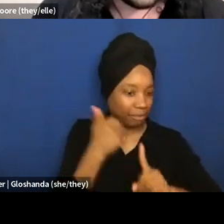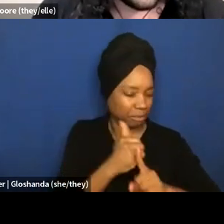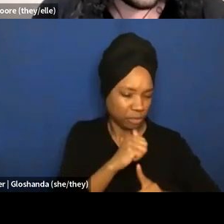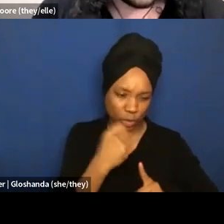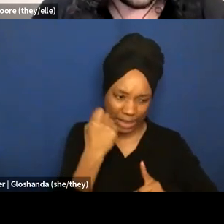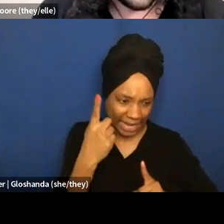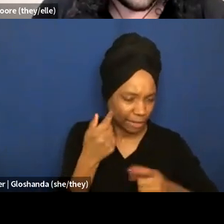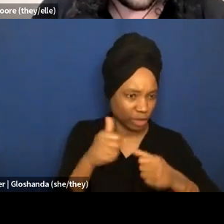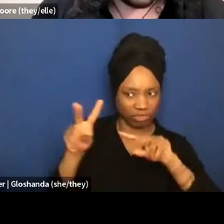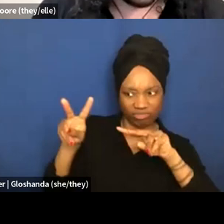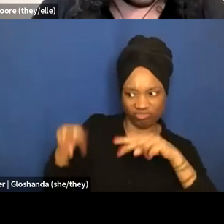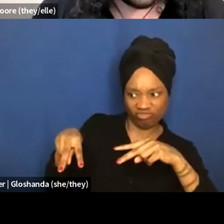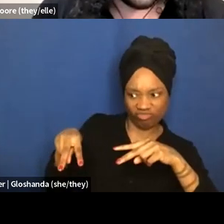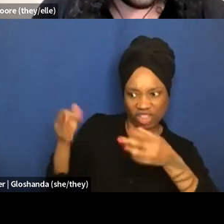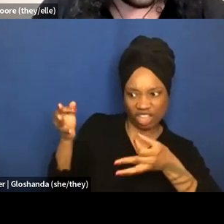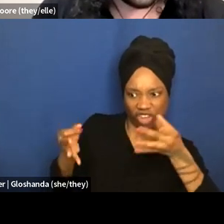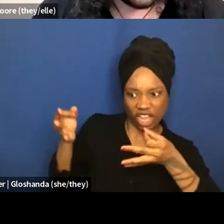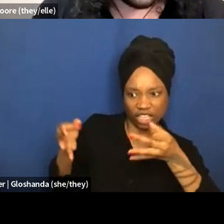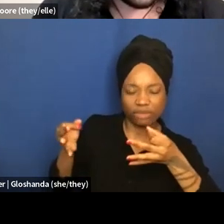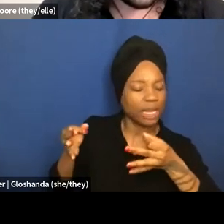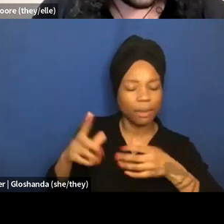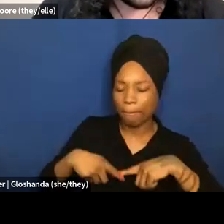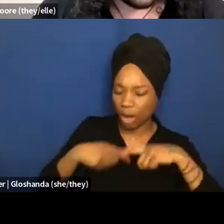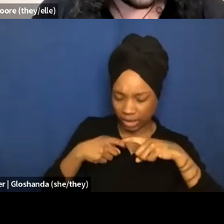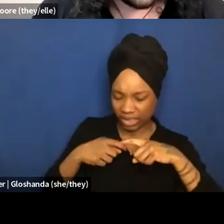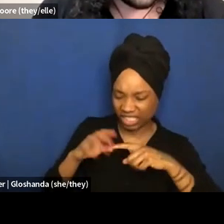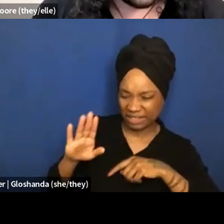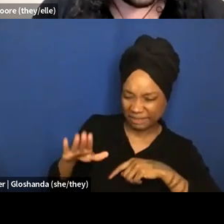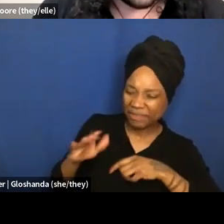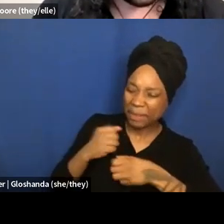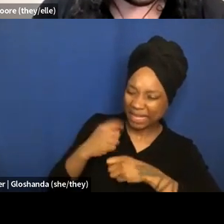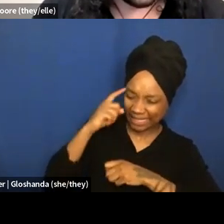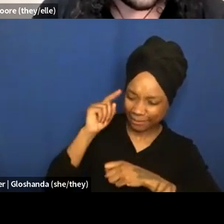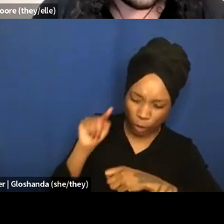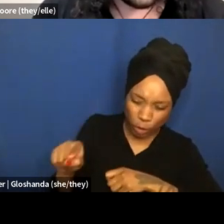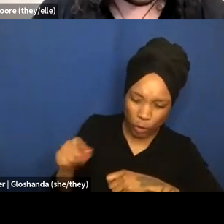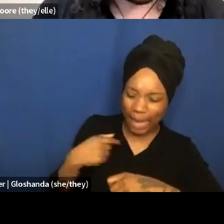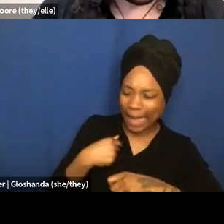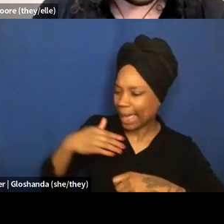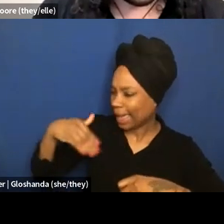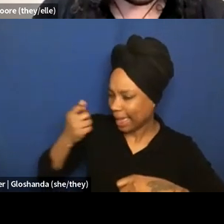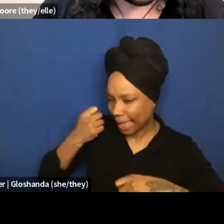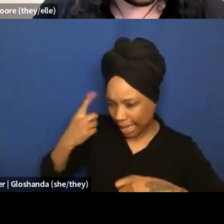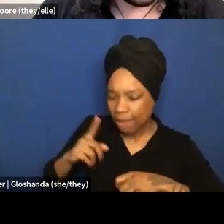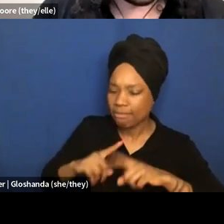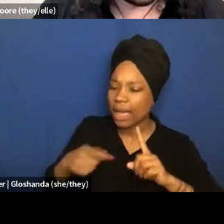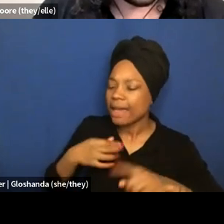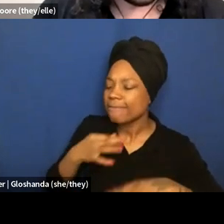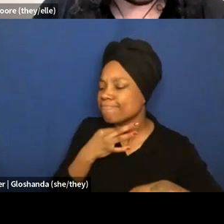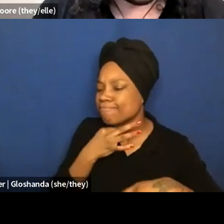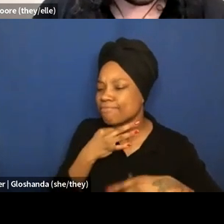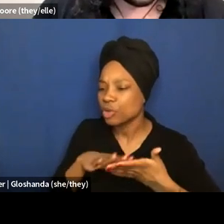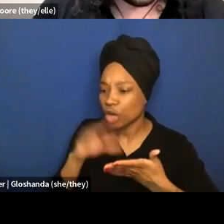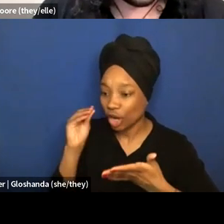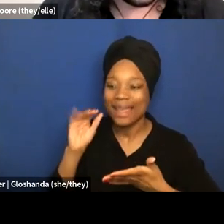it, taking a moment, this makes sense to you. I don't know how yet, but I want to be curious about it because that way we can, again,